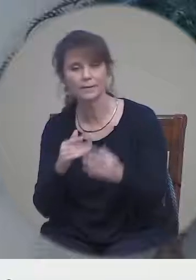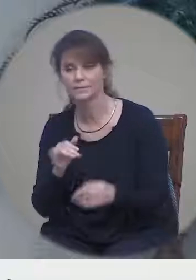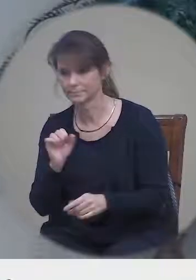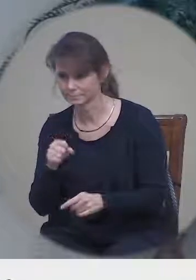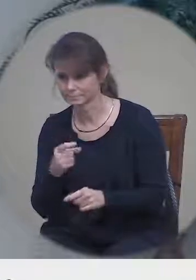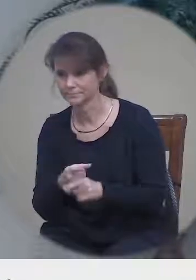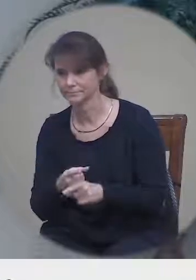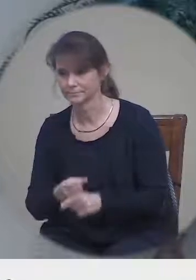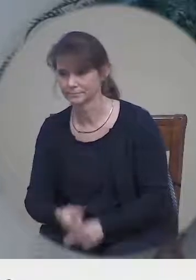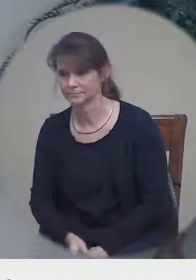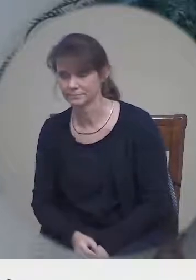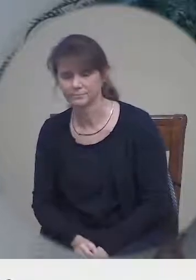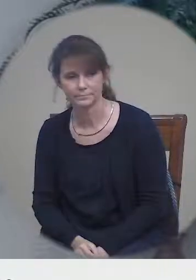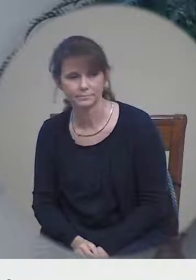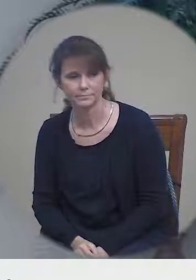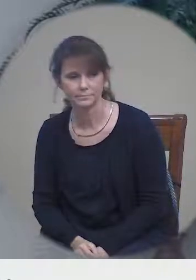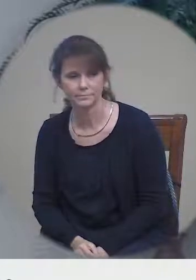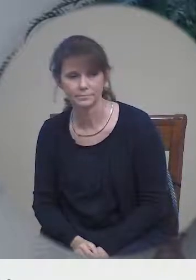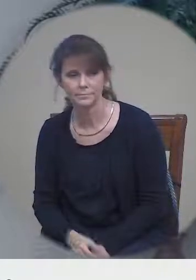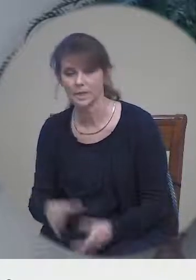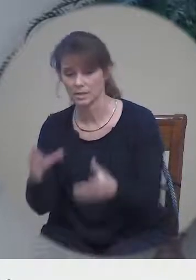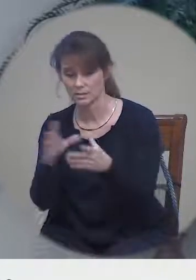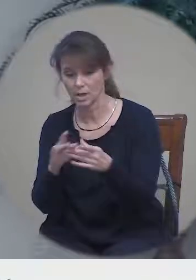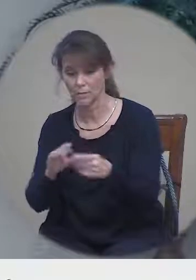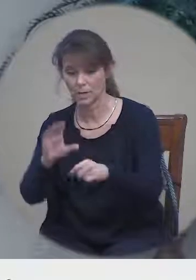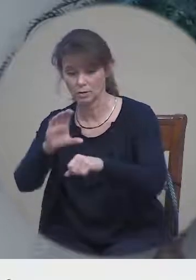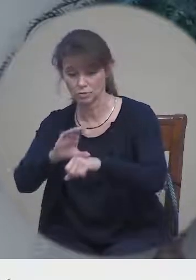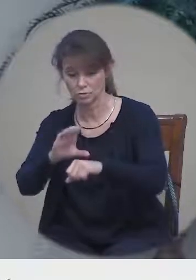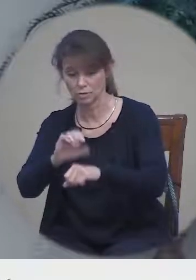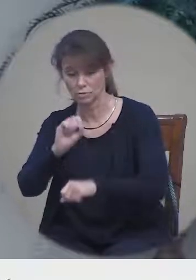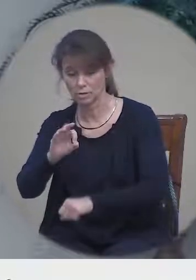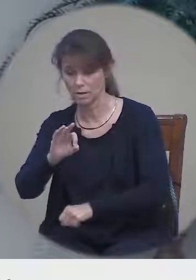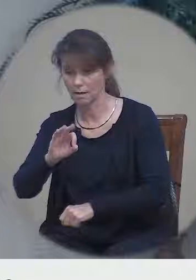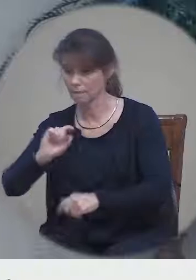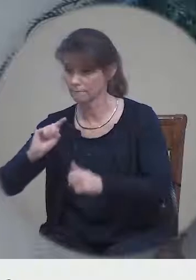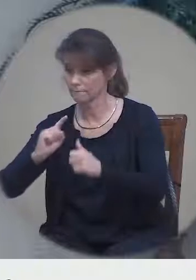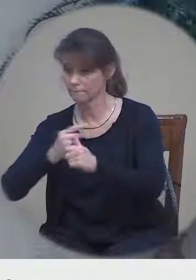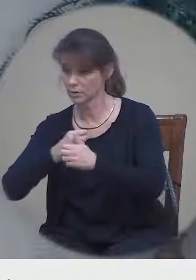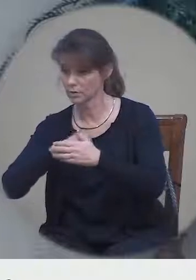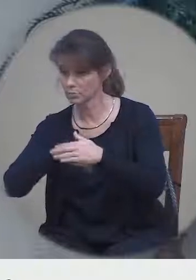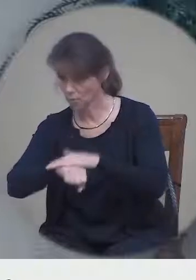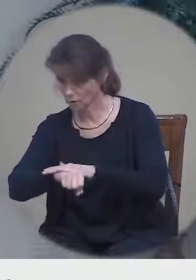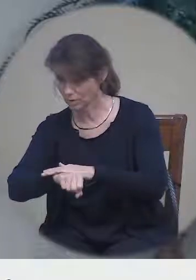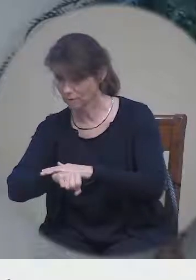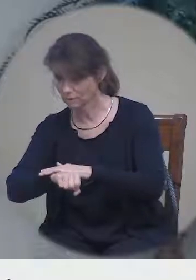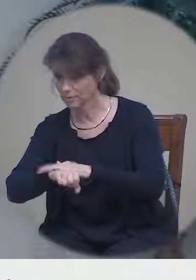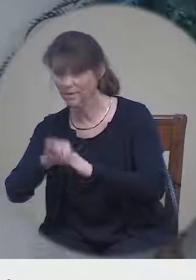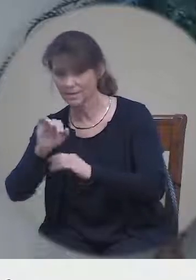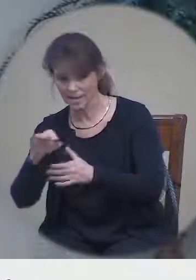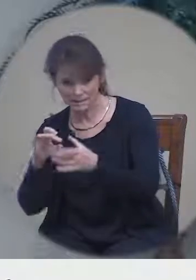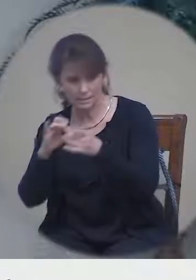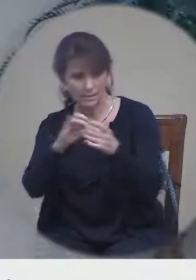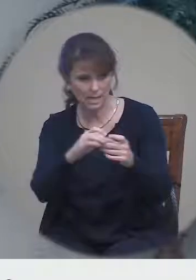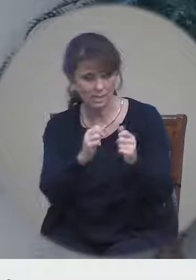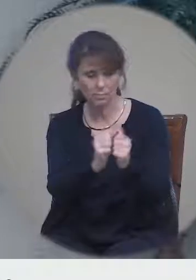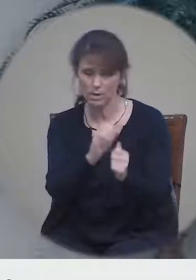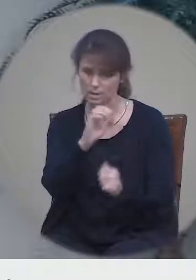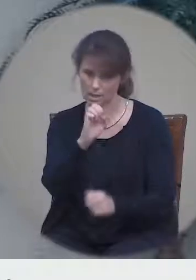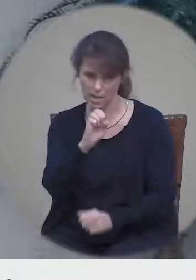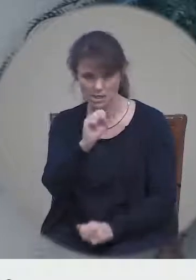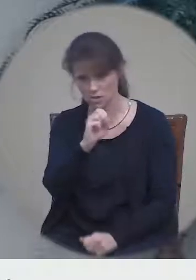it is that he's talking about the church of the firstborn, it is likely that he is referring to that or those who have gone on before